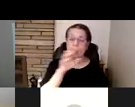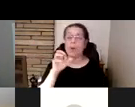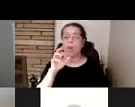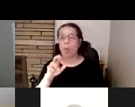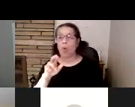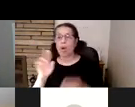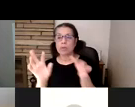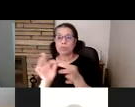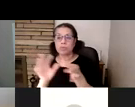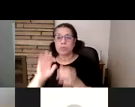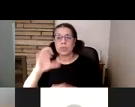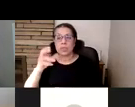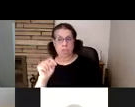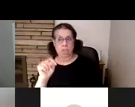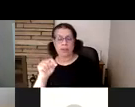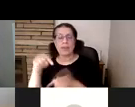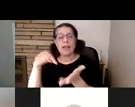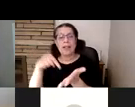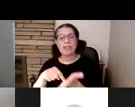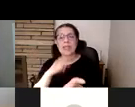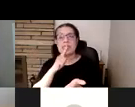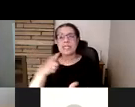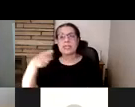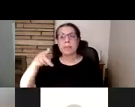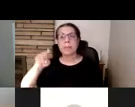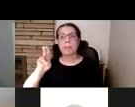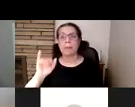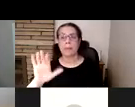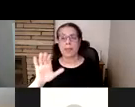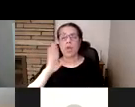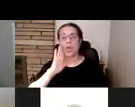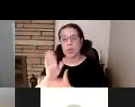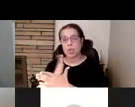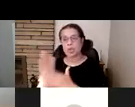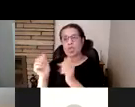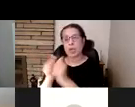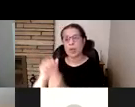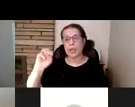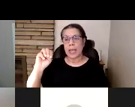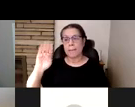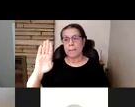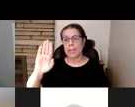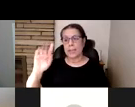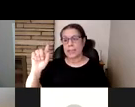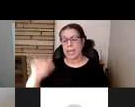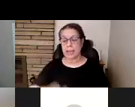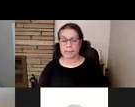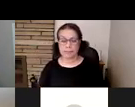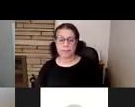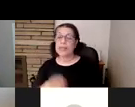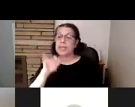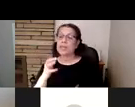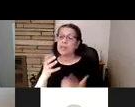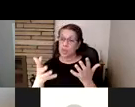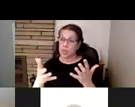in the chat, are part of the public record and will be shared with the MBTA leadership. To make a comment aloud, you must virtually raise